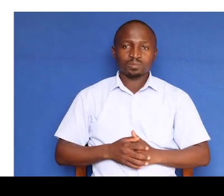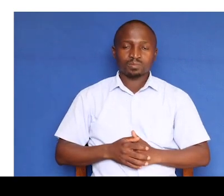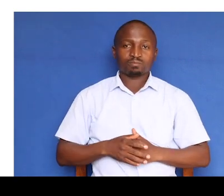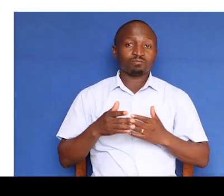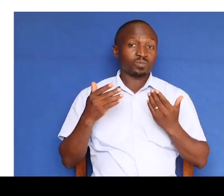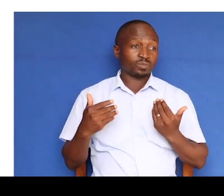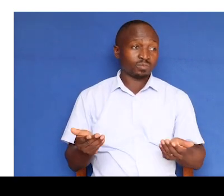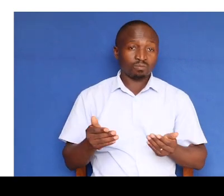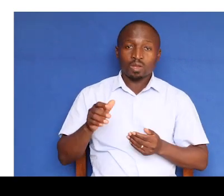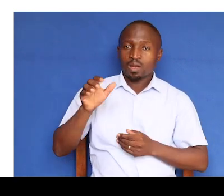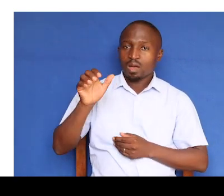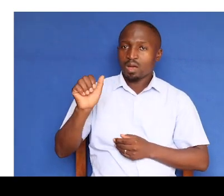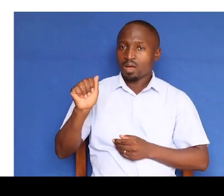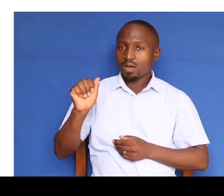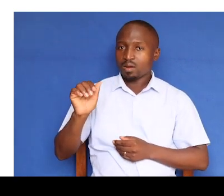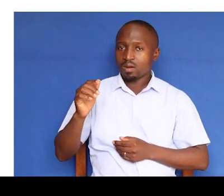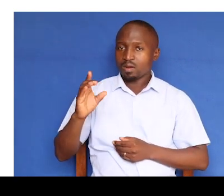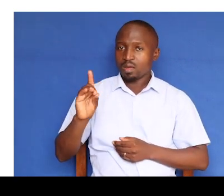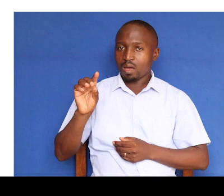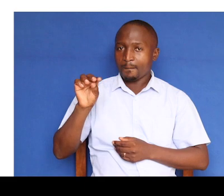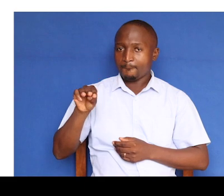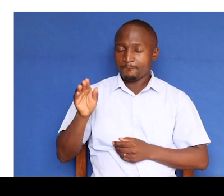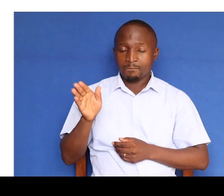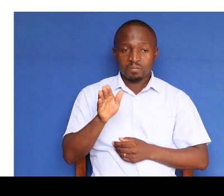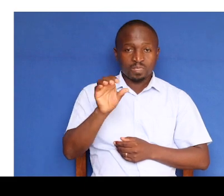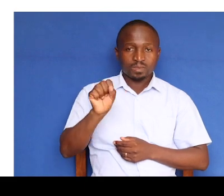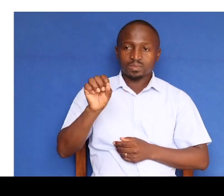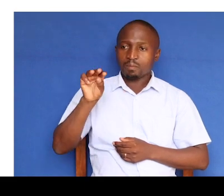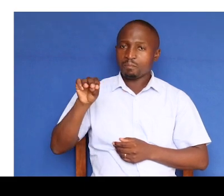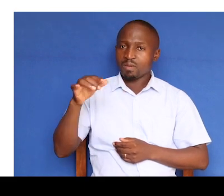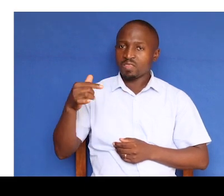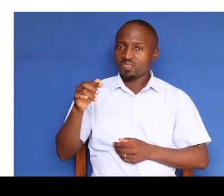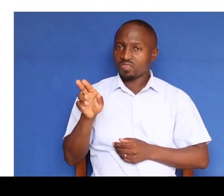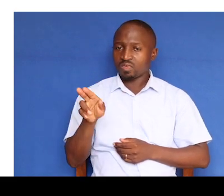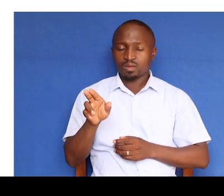So Adam Smith, according to this theory, is insisting